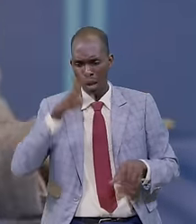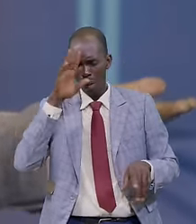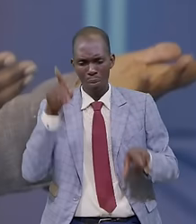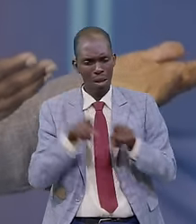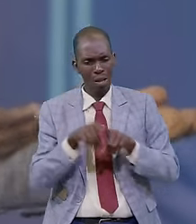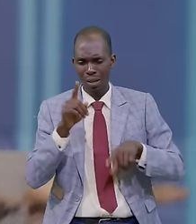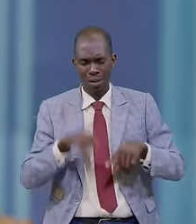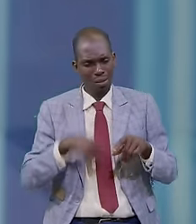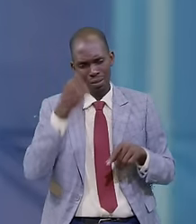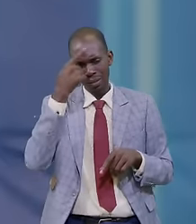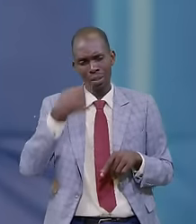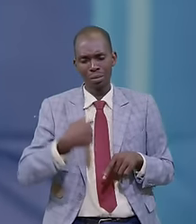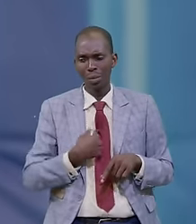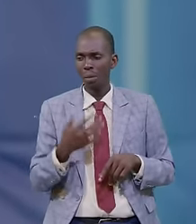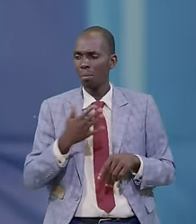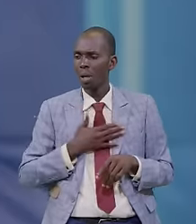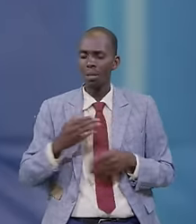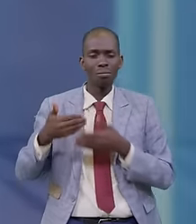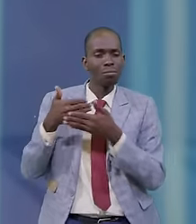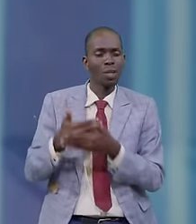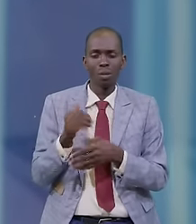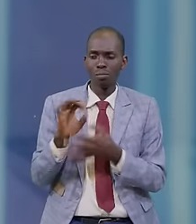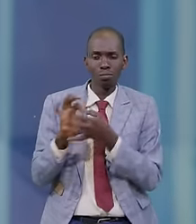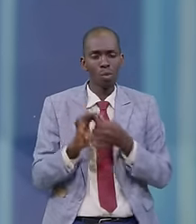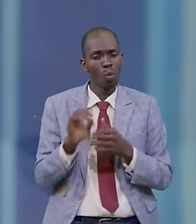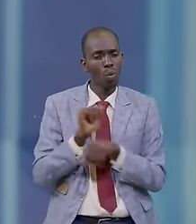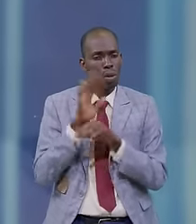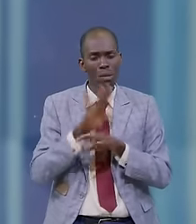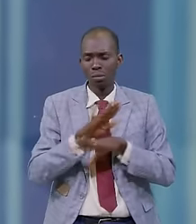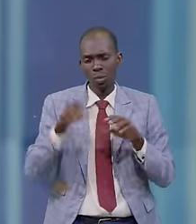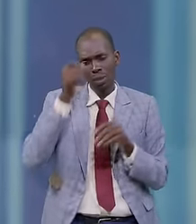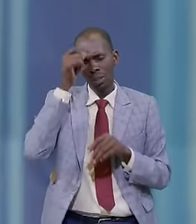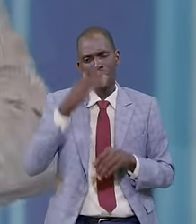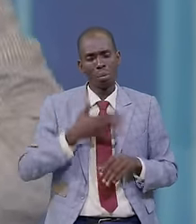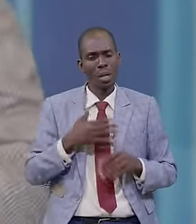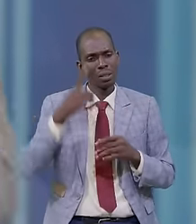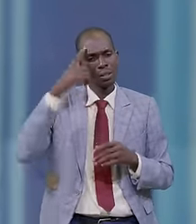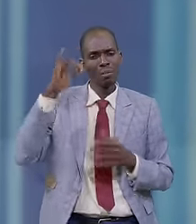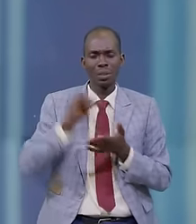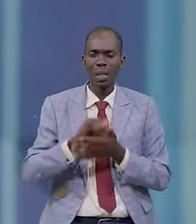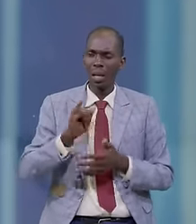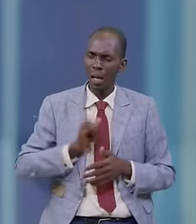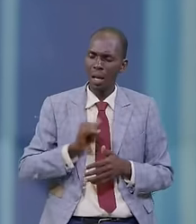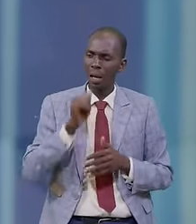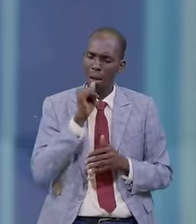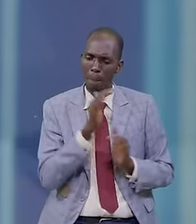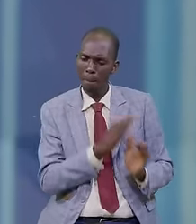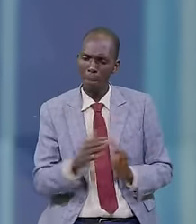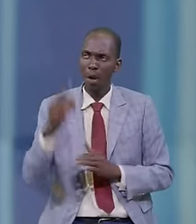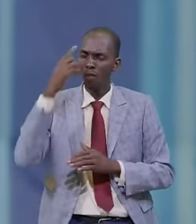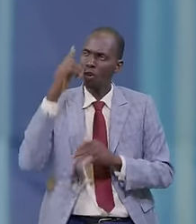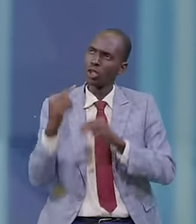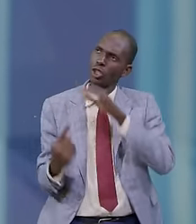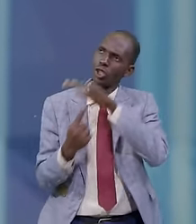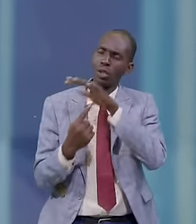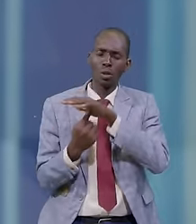My co-workers cannot see through the dream that I will get there. And you don't shy away from them.